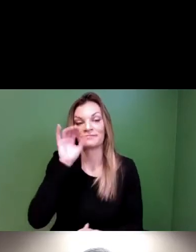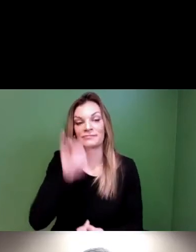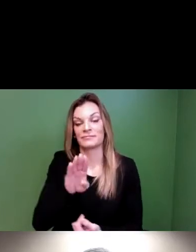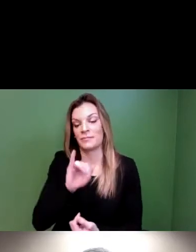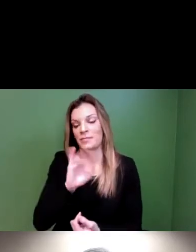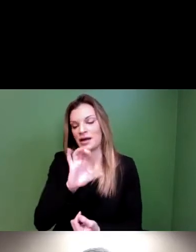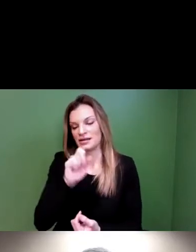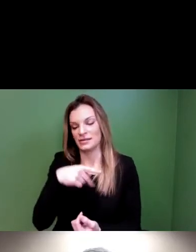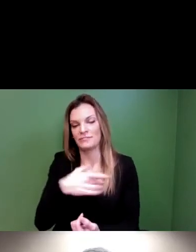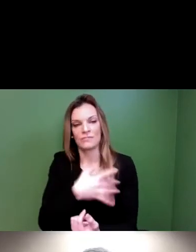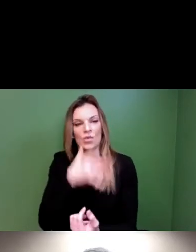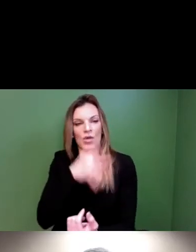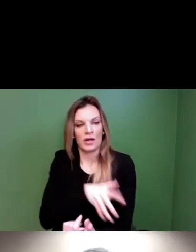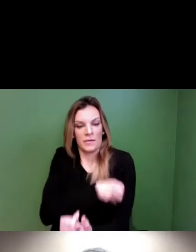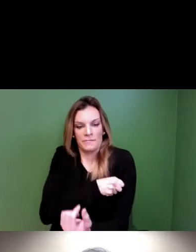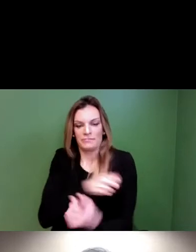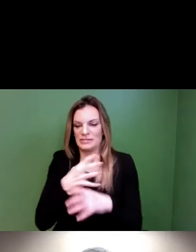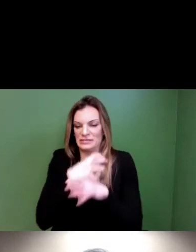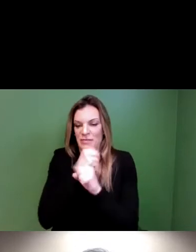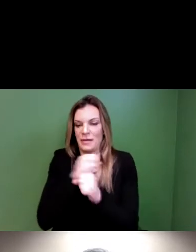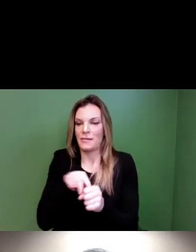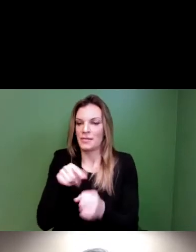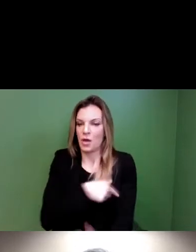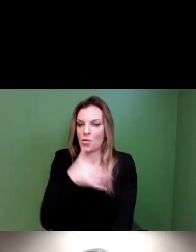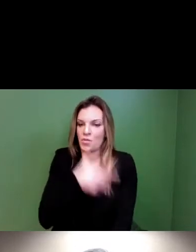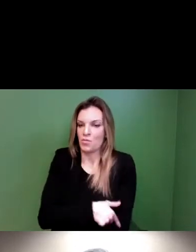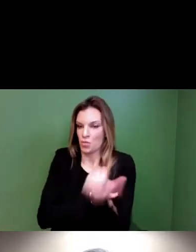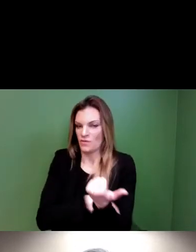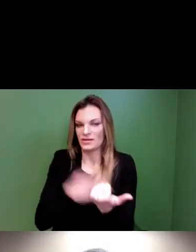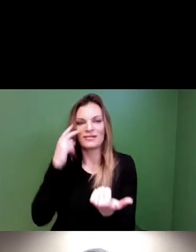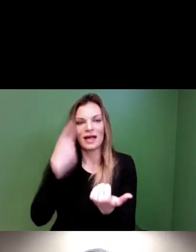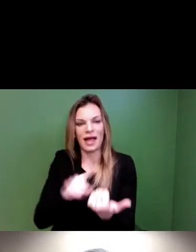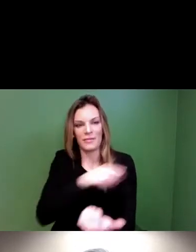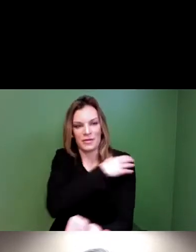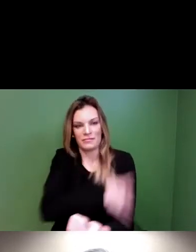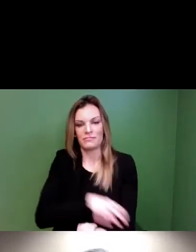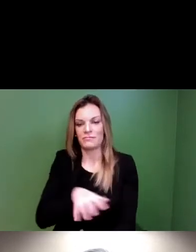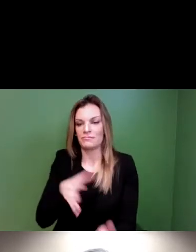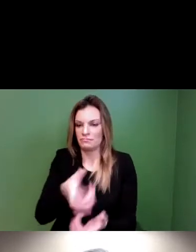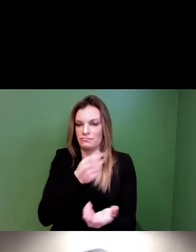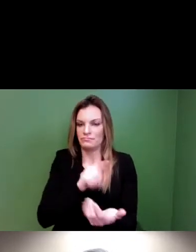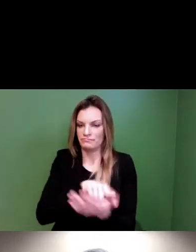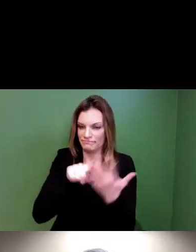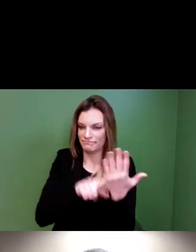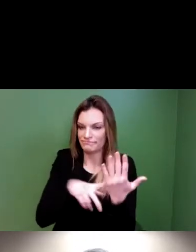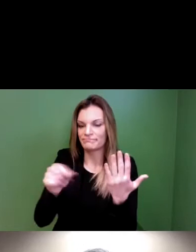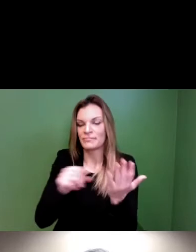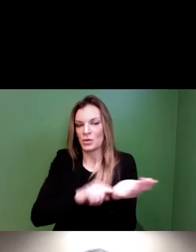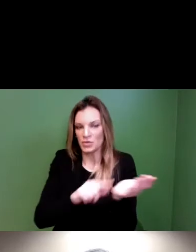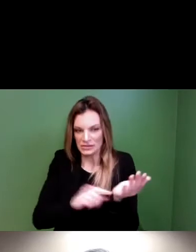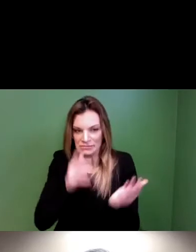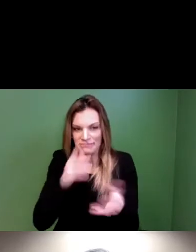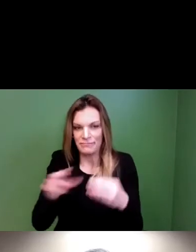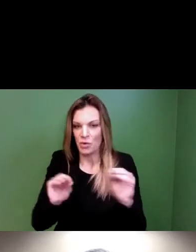into spasm, and that will flex the elbow, and you'll see flexion of the elbow, flexion of the fingers and wrist.